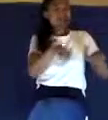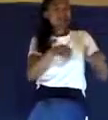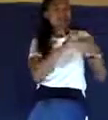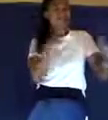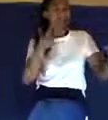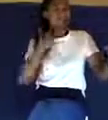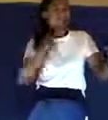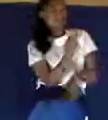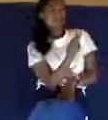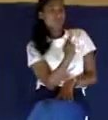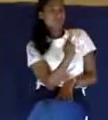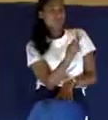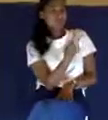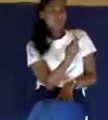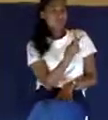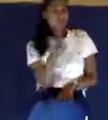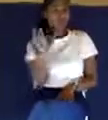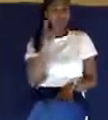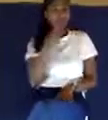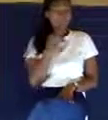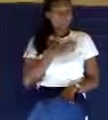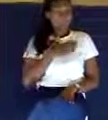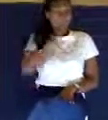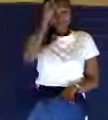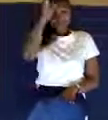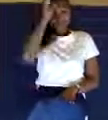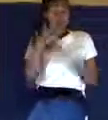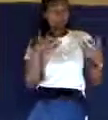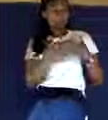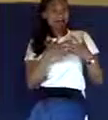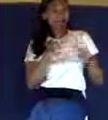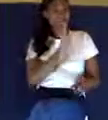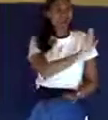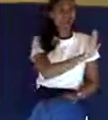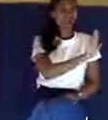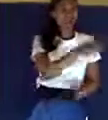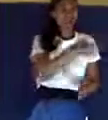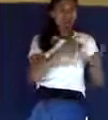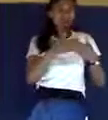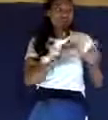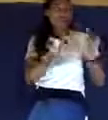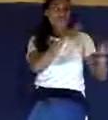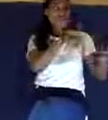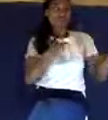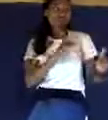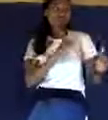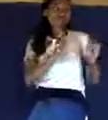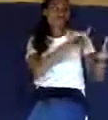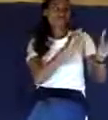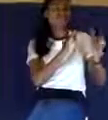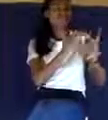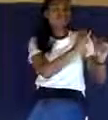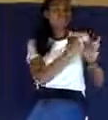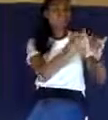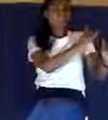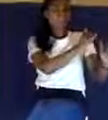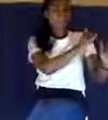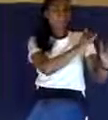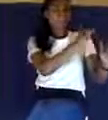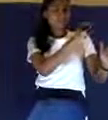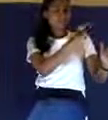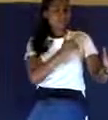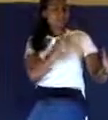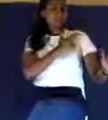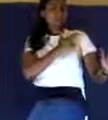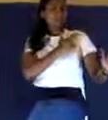in with Naomi. No, I'm going wherever you go. She confesses allegiance to the people of Israel.